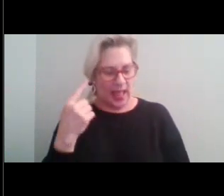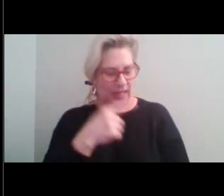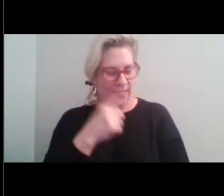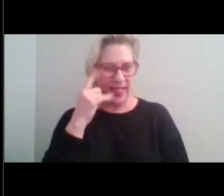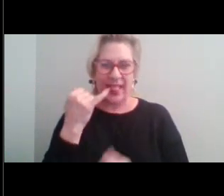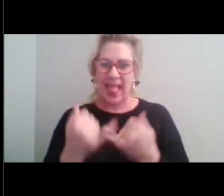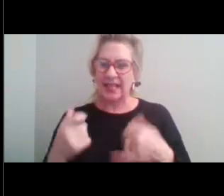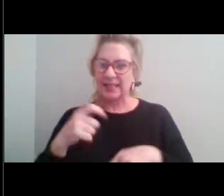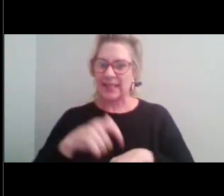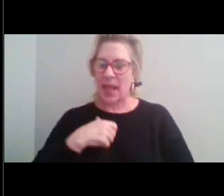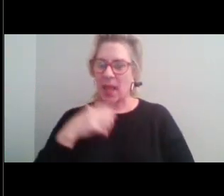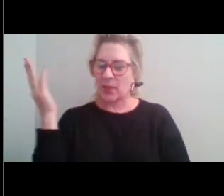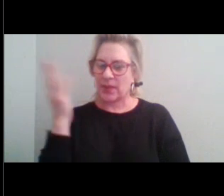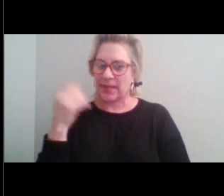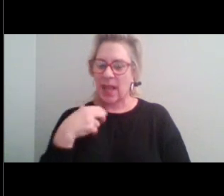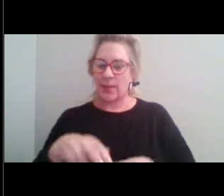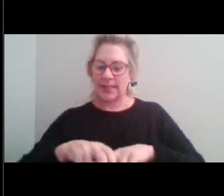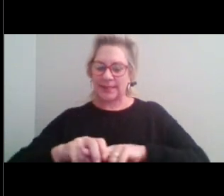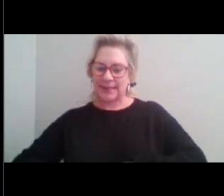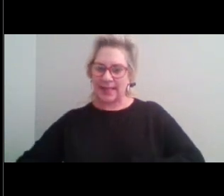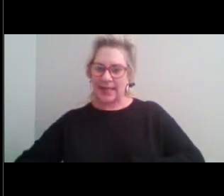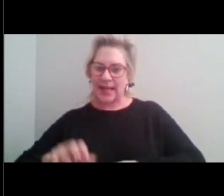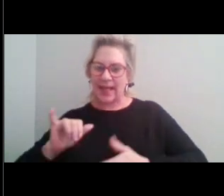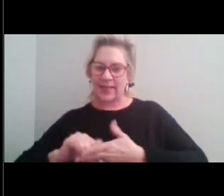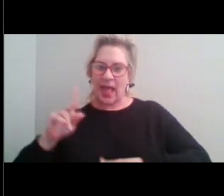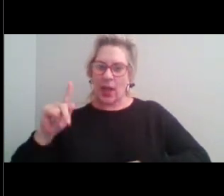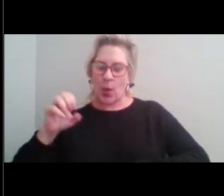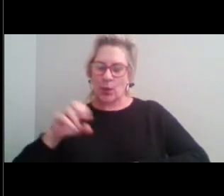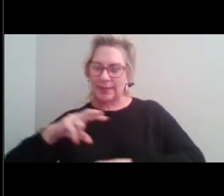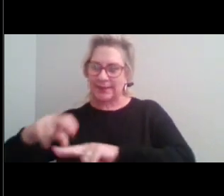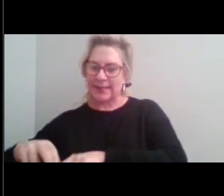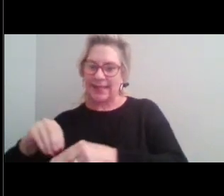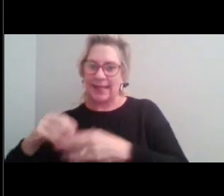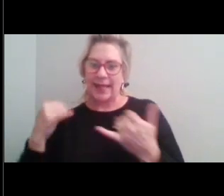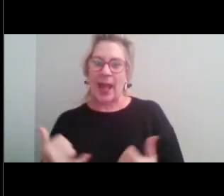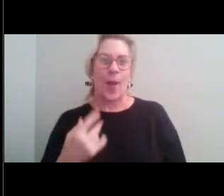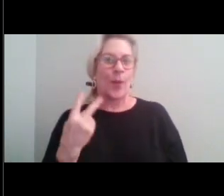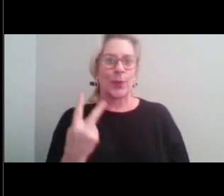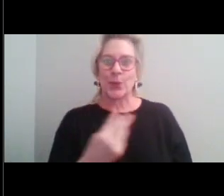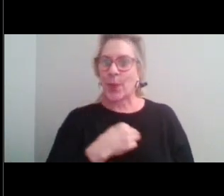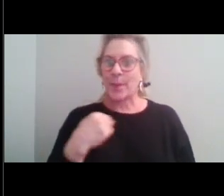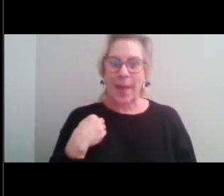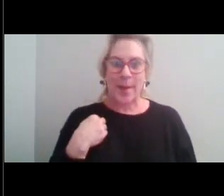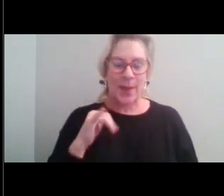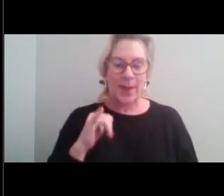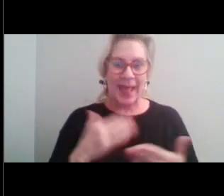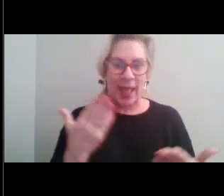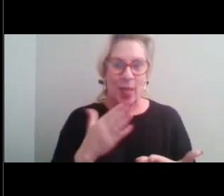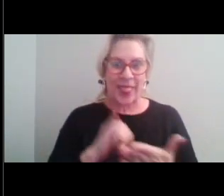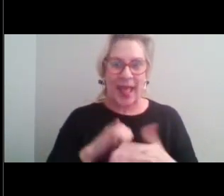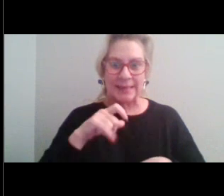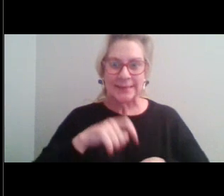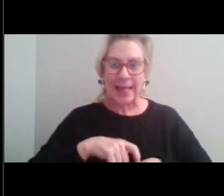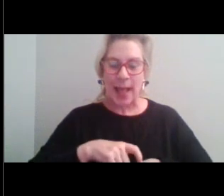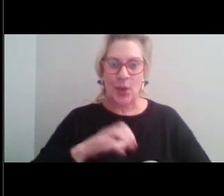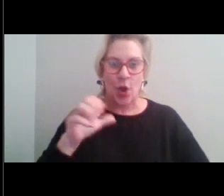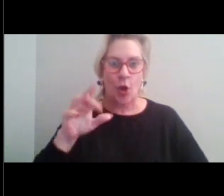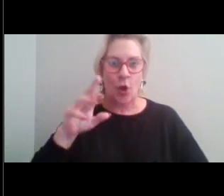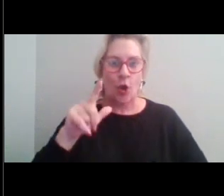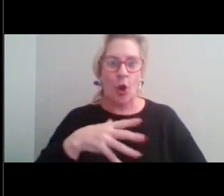commission, and I was sitting in the seat that Tokes is now sitting in. And the only two members of this board that were here then, I think, were Carl